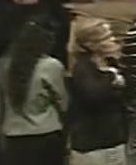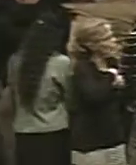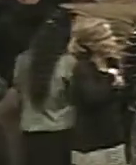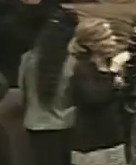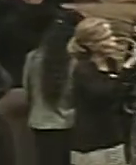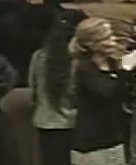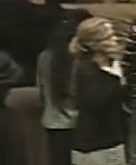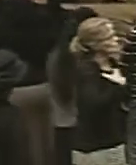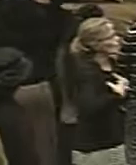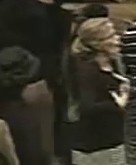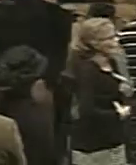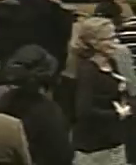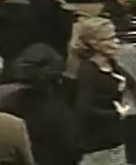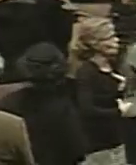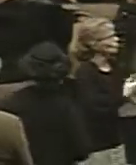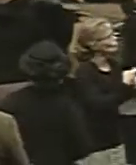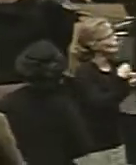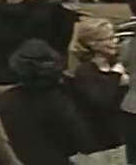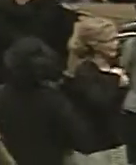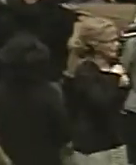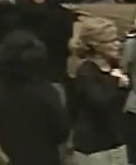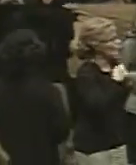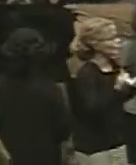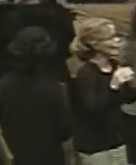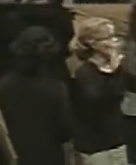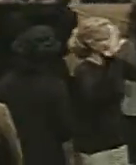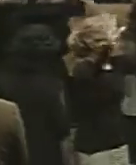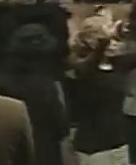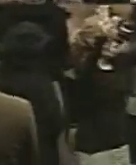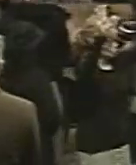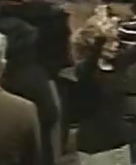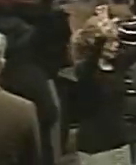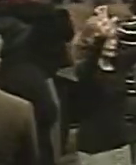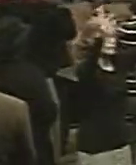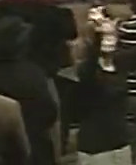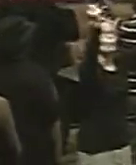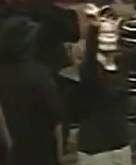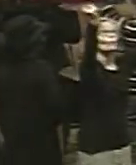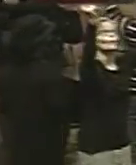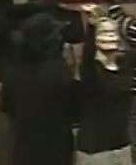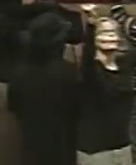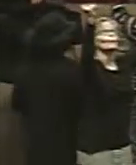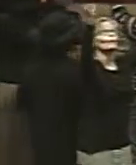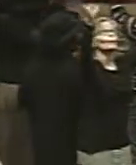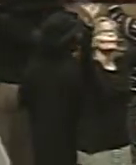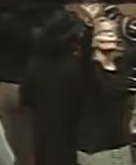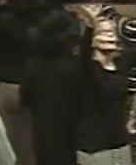Say from the inside. Raise your hands high. Raise your voice. Throw your head back.